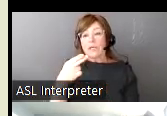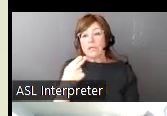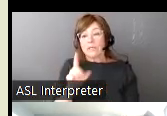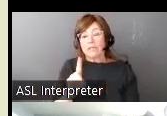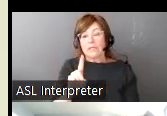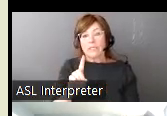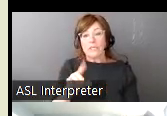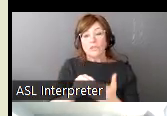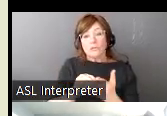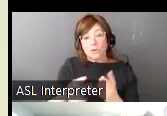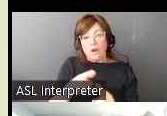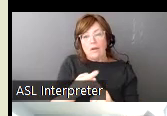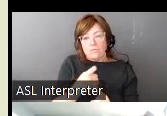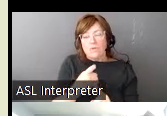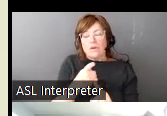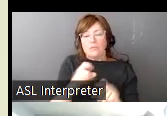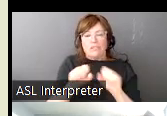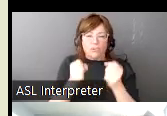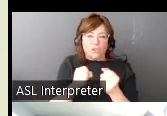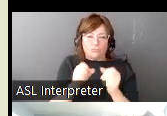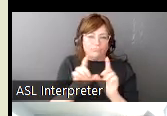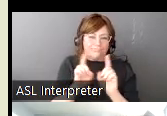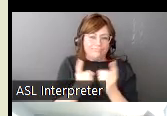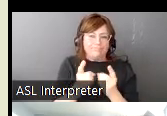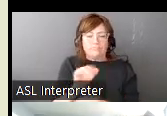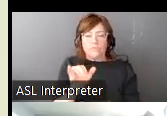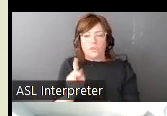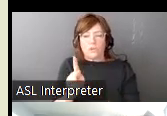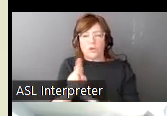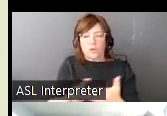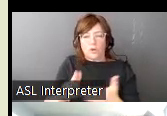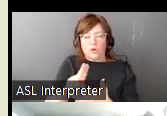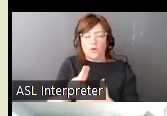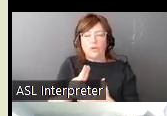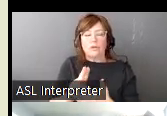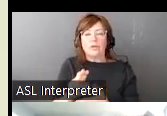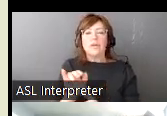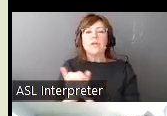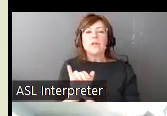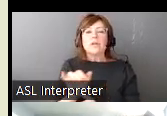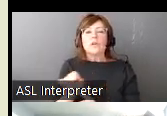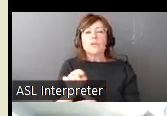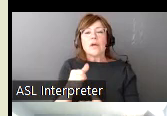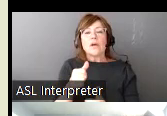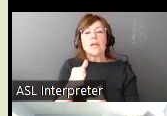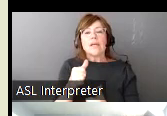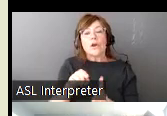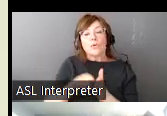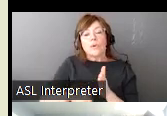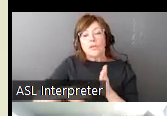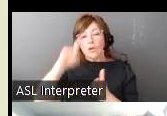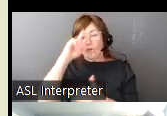York University. As a graduate associate at York Center for Asian Research, his research